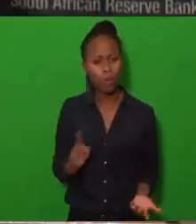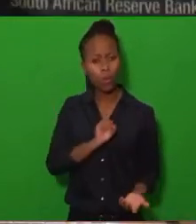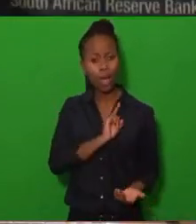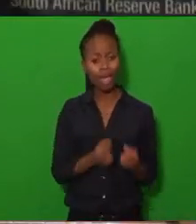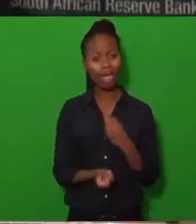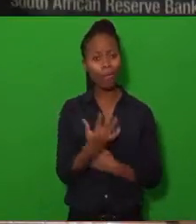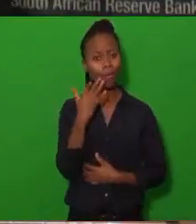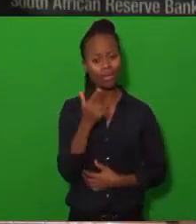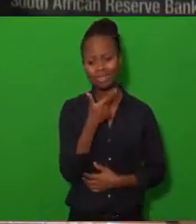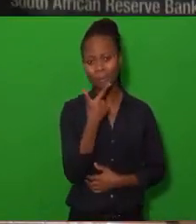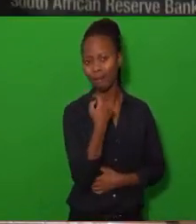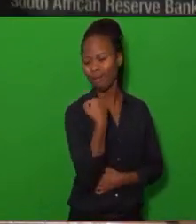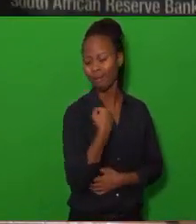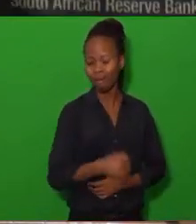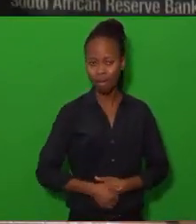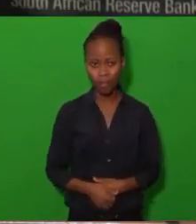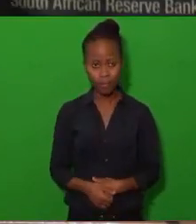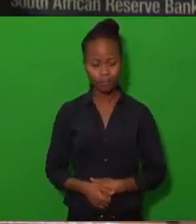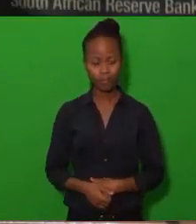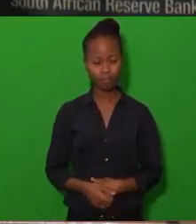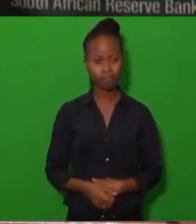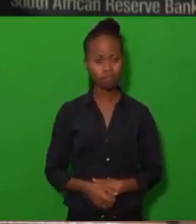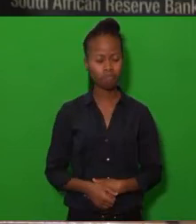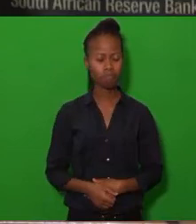December. And